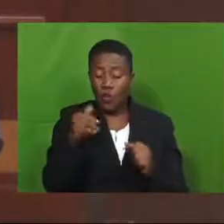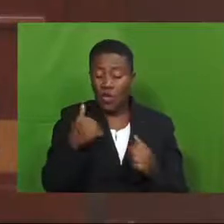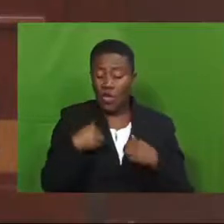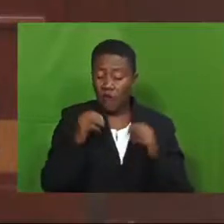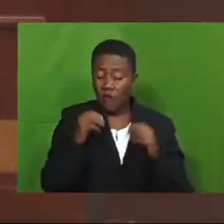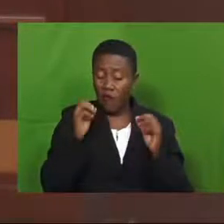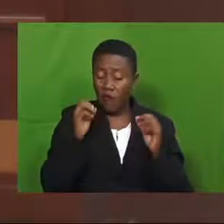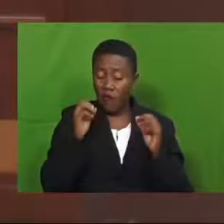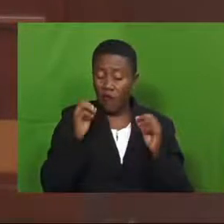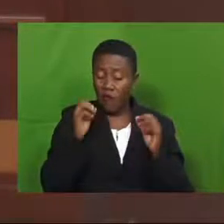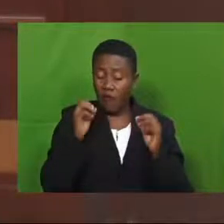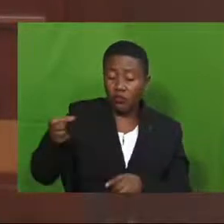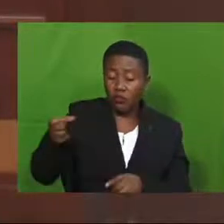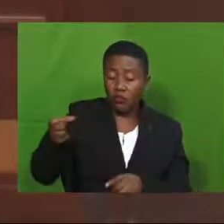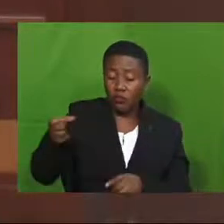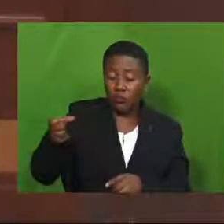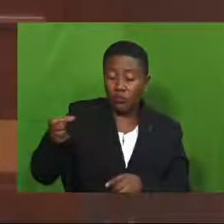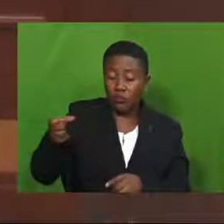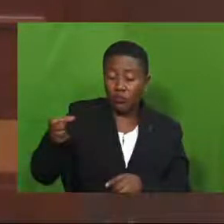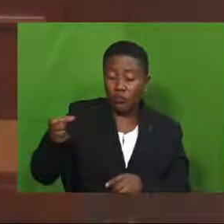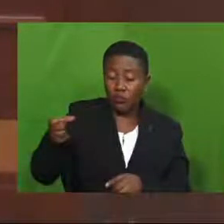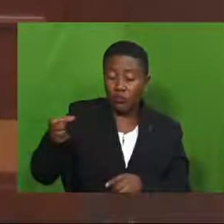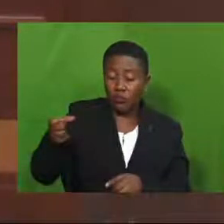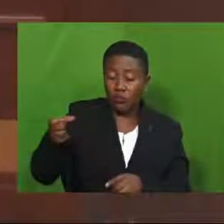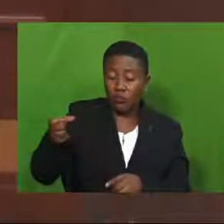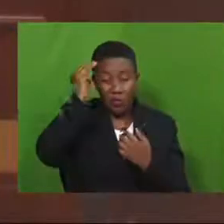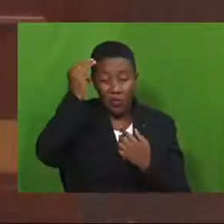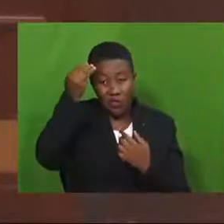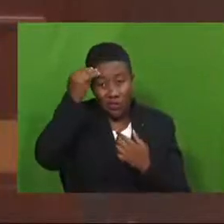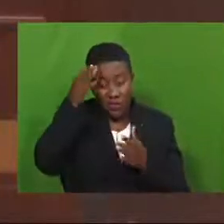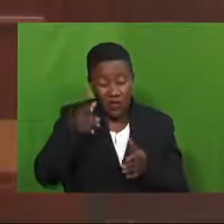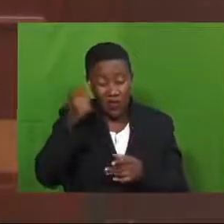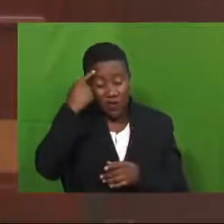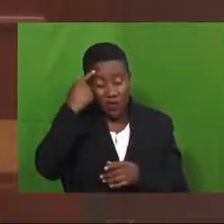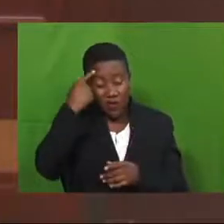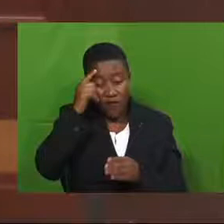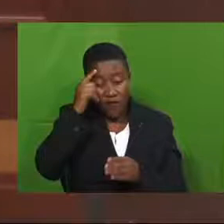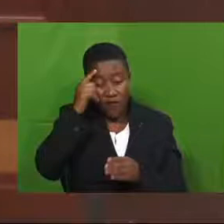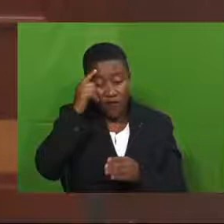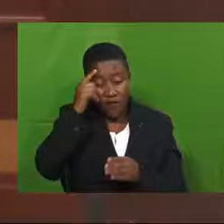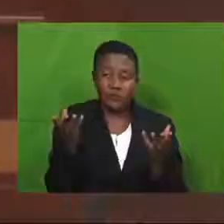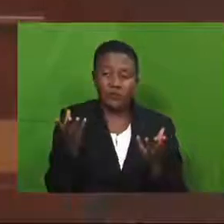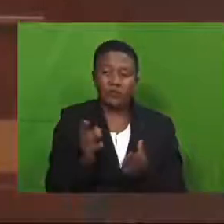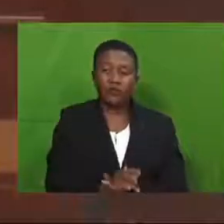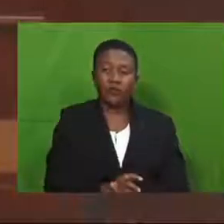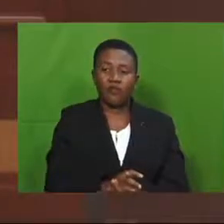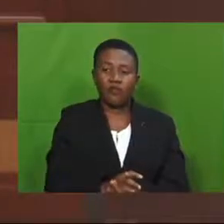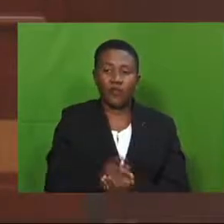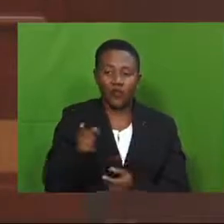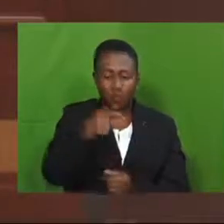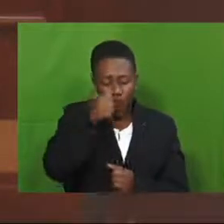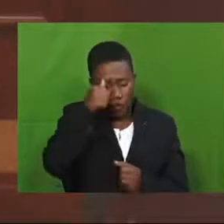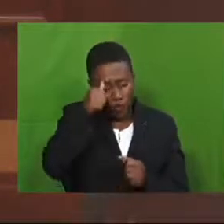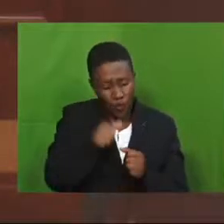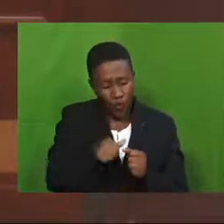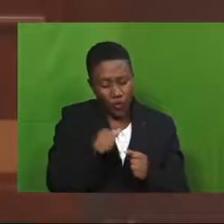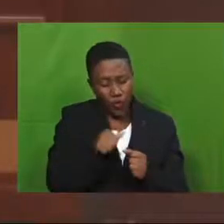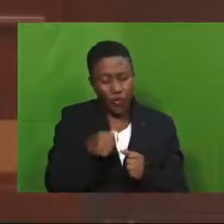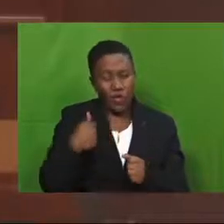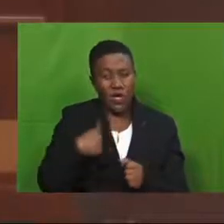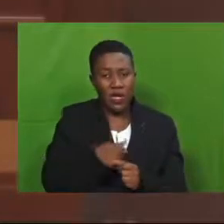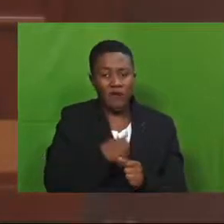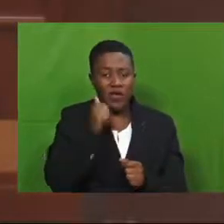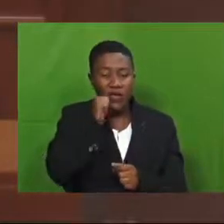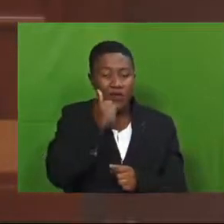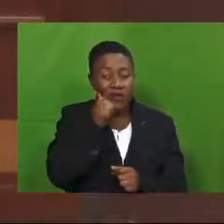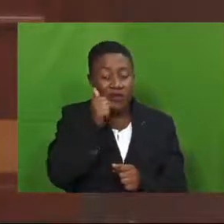to be appointed as the Deputy Minister for Information. And Honorable Speaker, you remember we used to have the daily briefing.